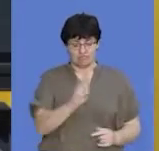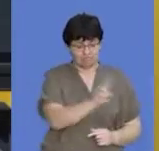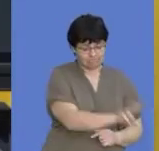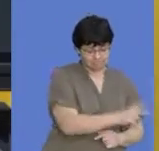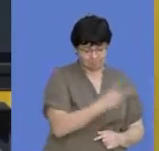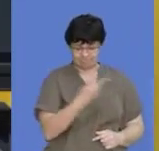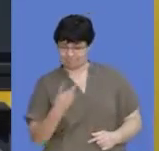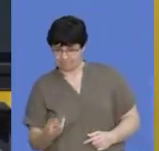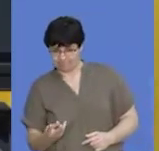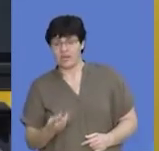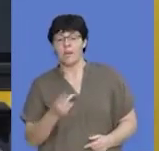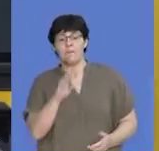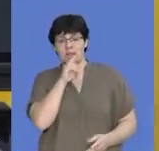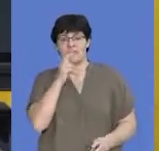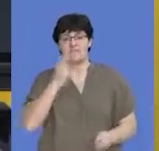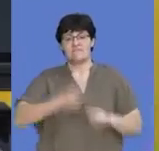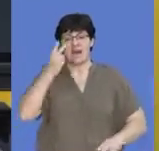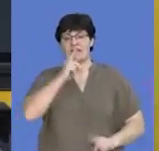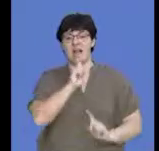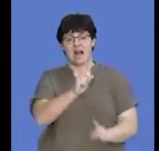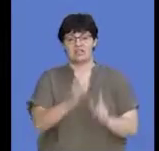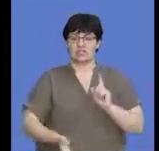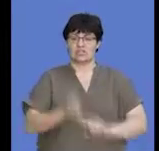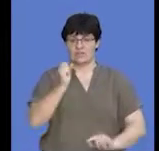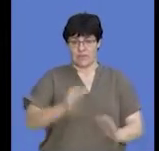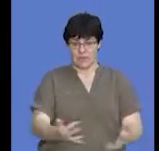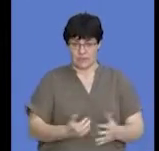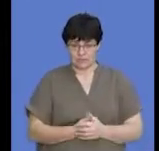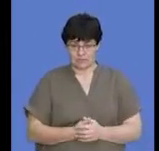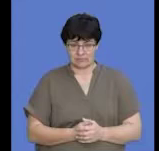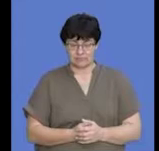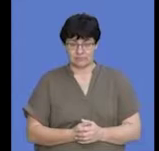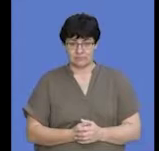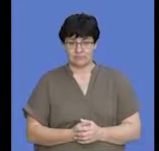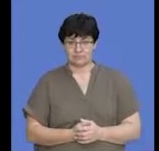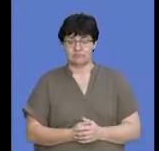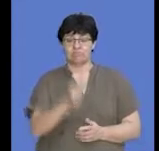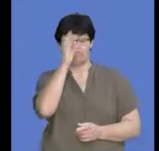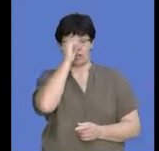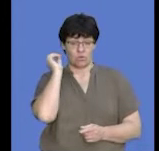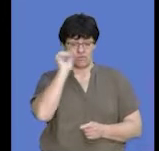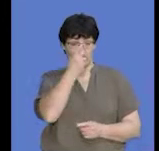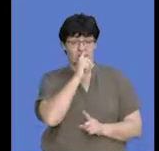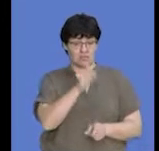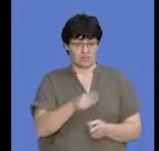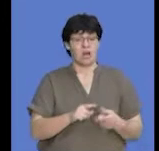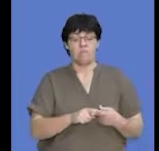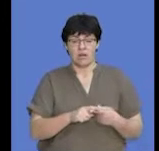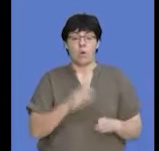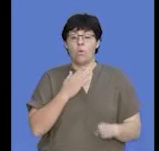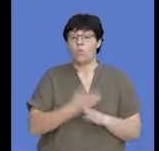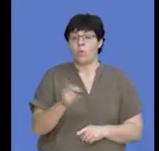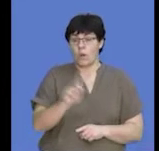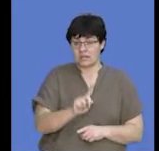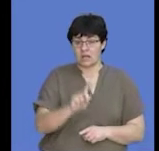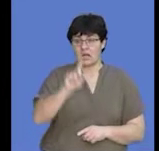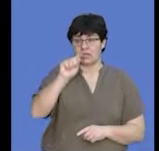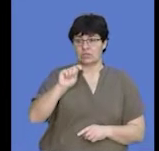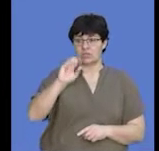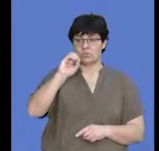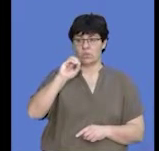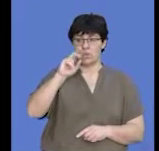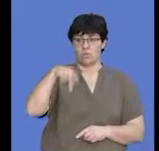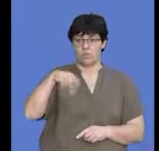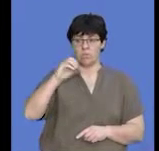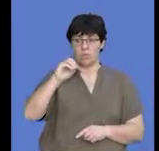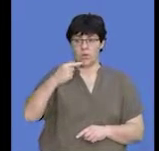to achieve the final answer. Let's look at our first example. Note, we are working with topographical